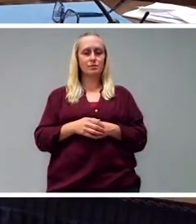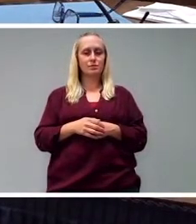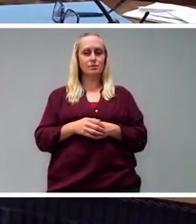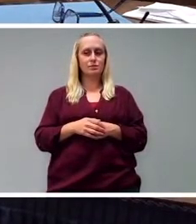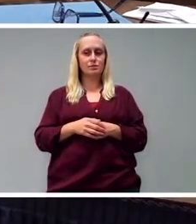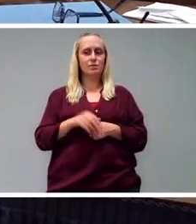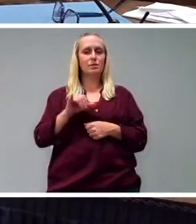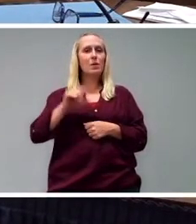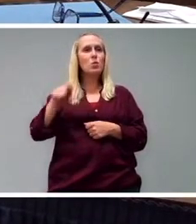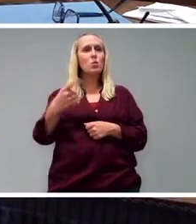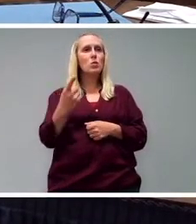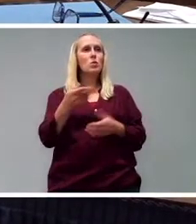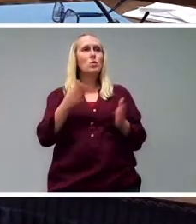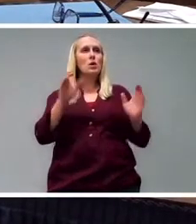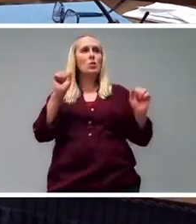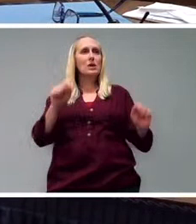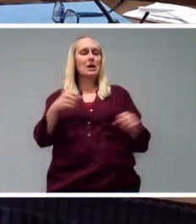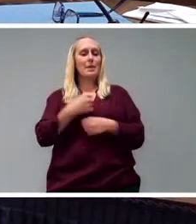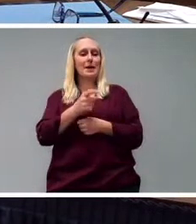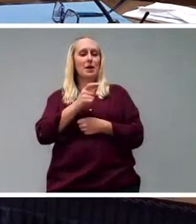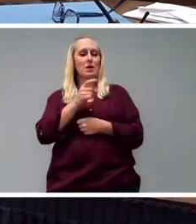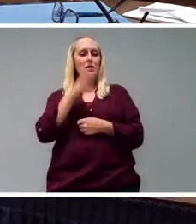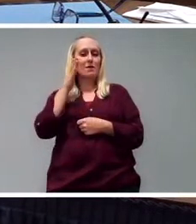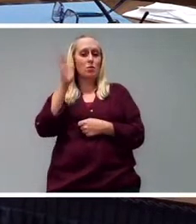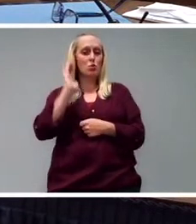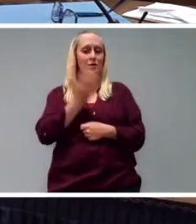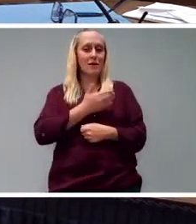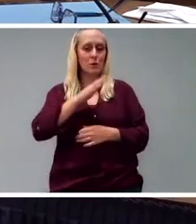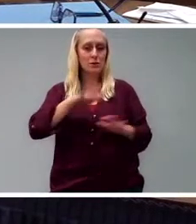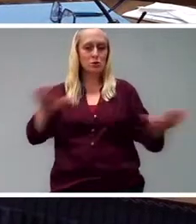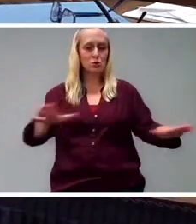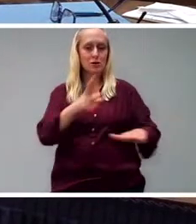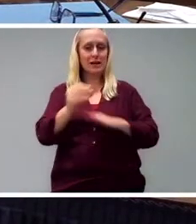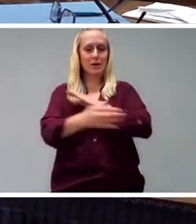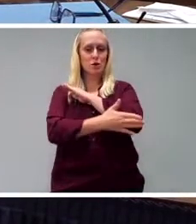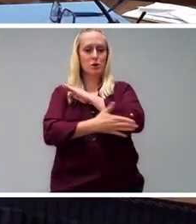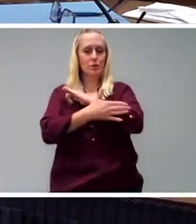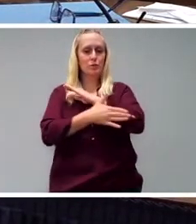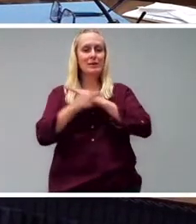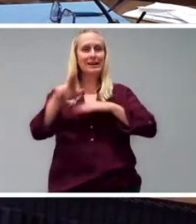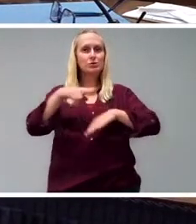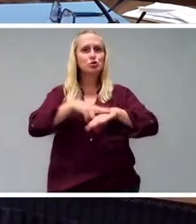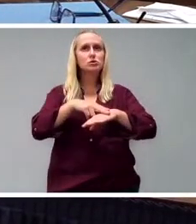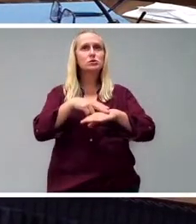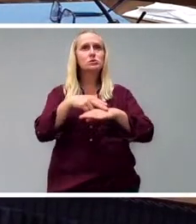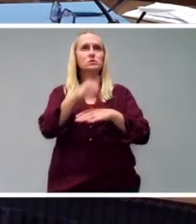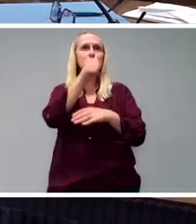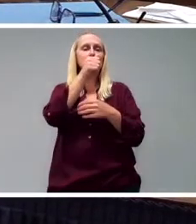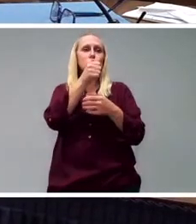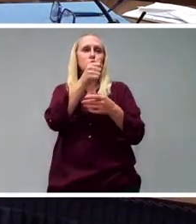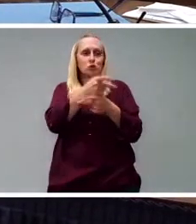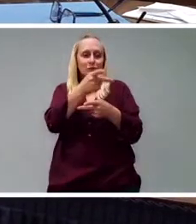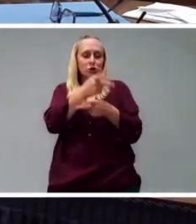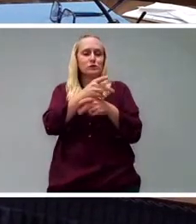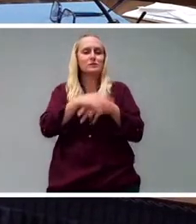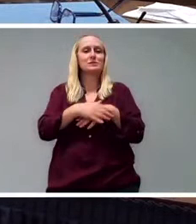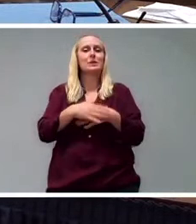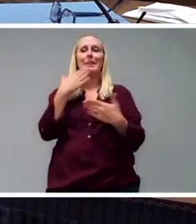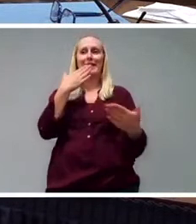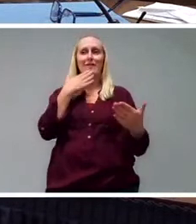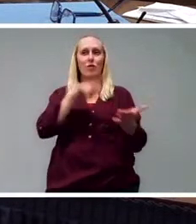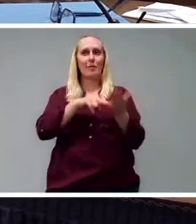of our children and our nation preserved. So I am very thankful. It means a lot.